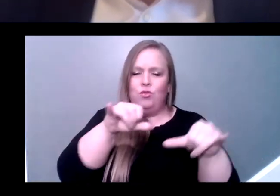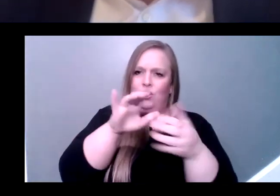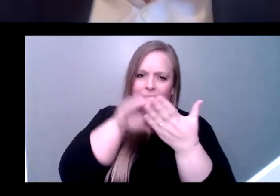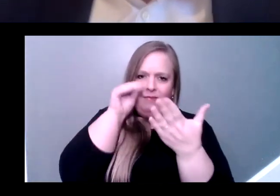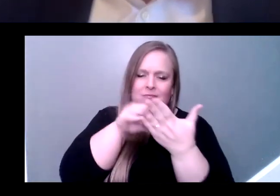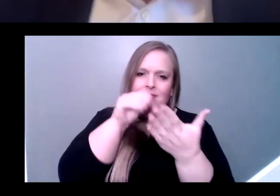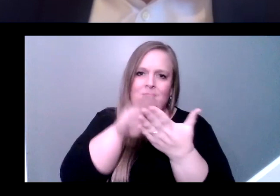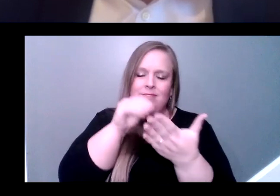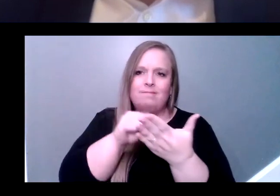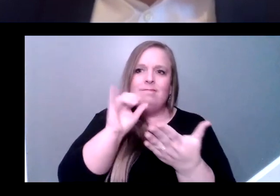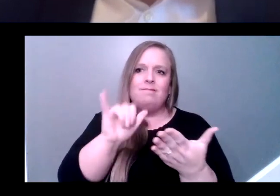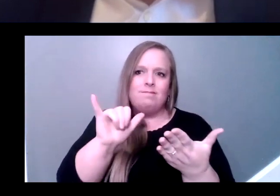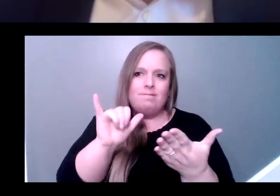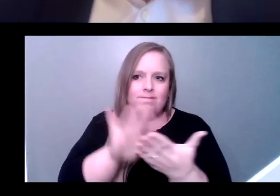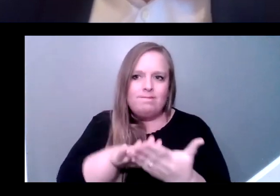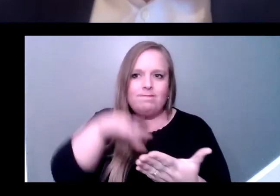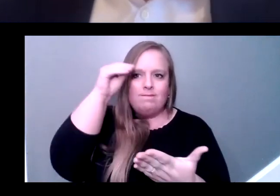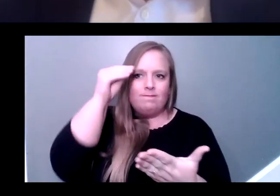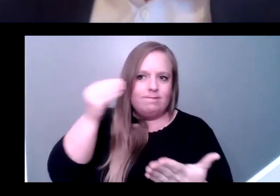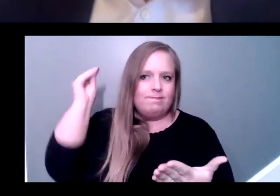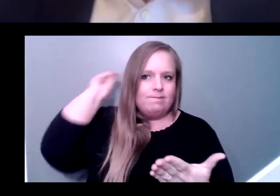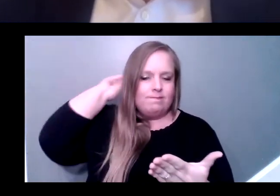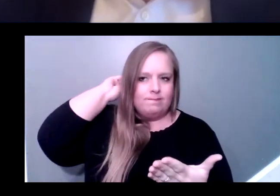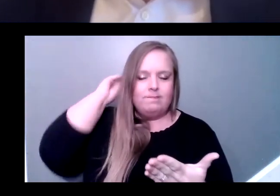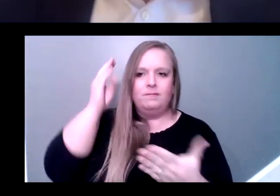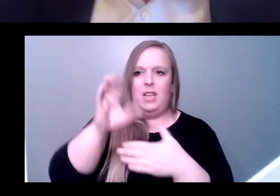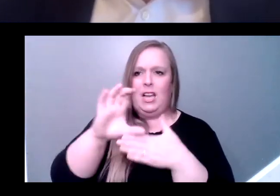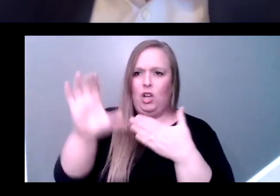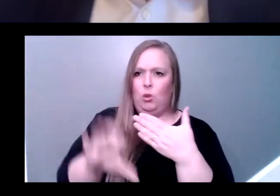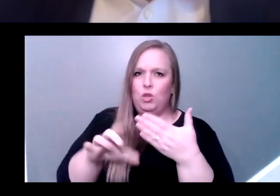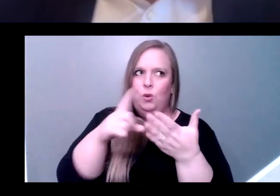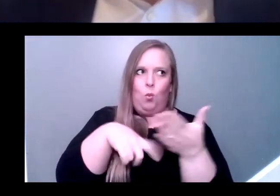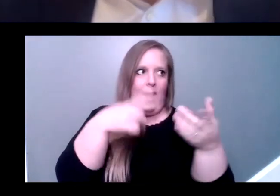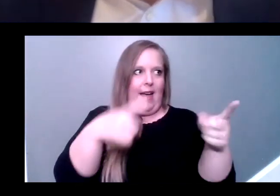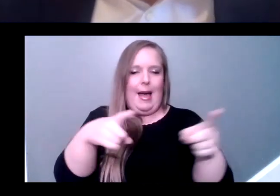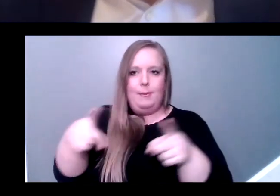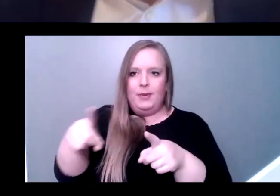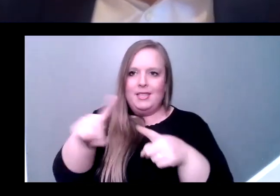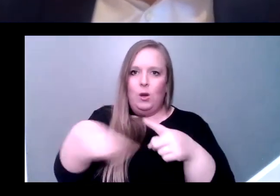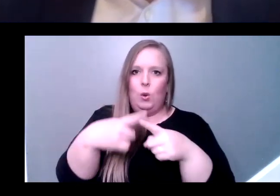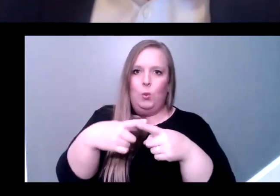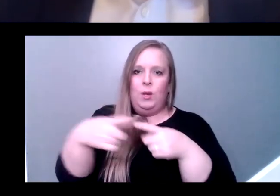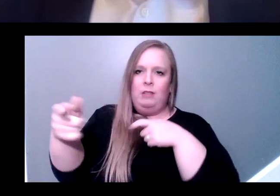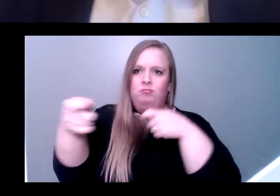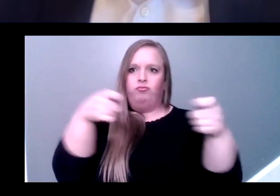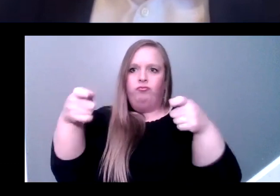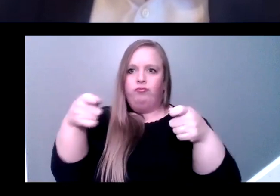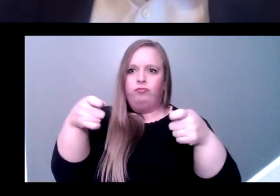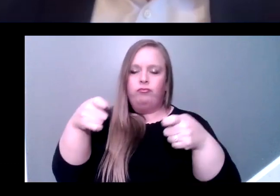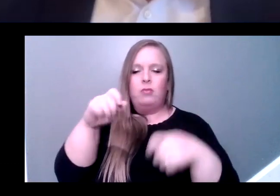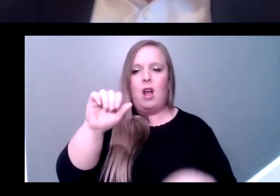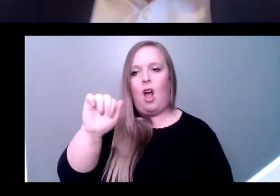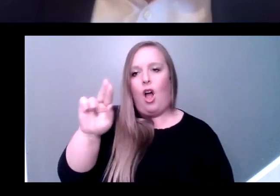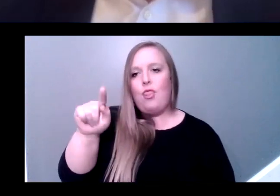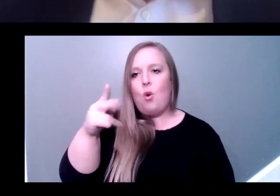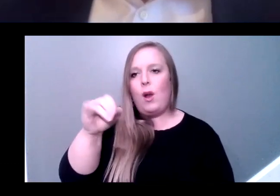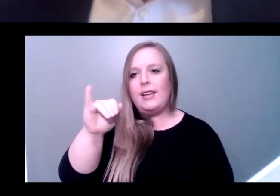some, conclusions for what happens when authoritarian governments and